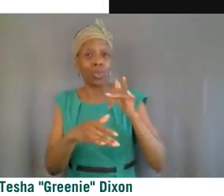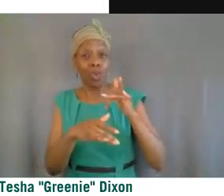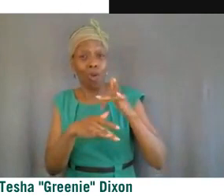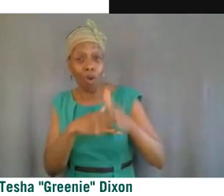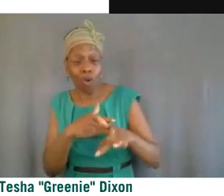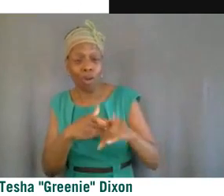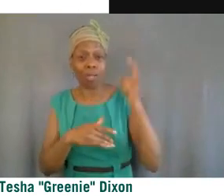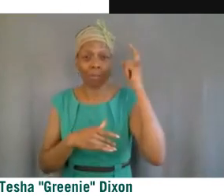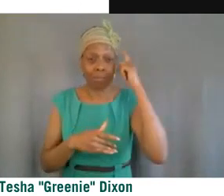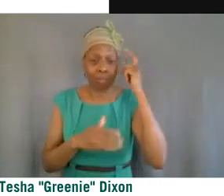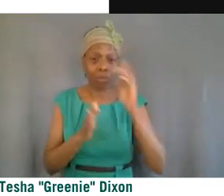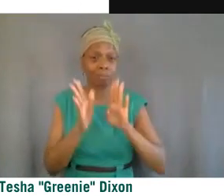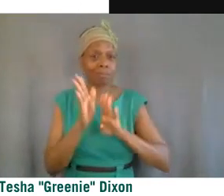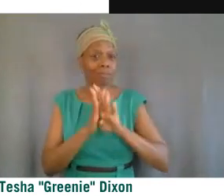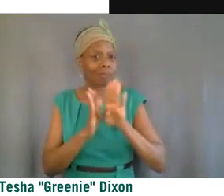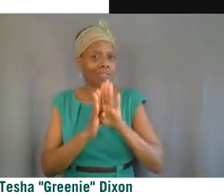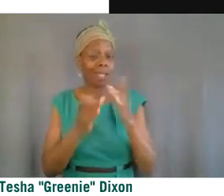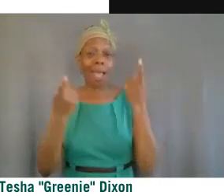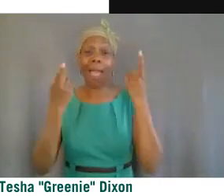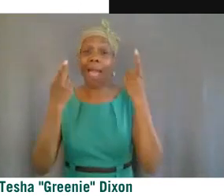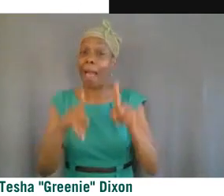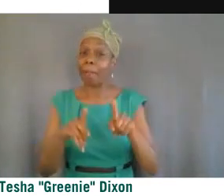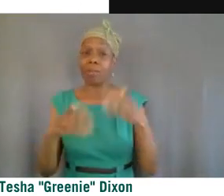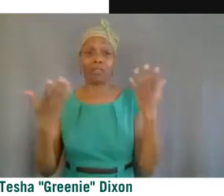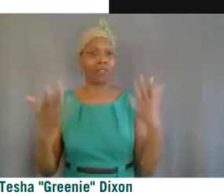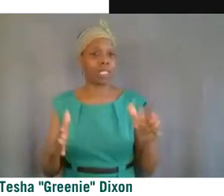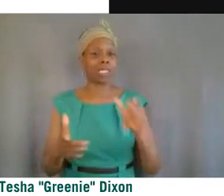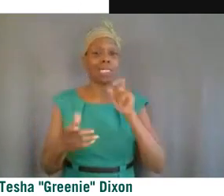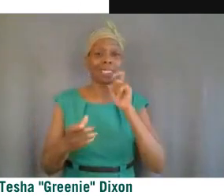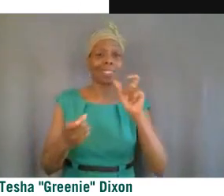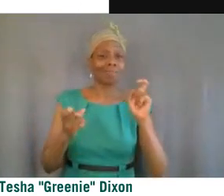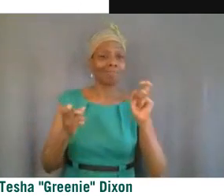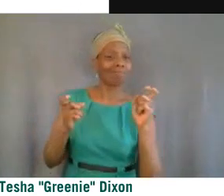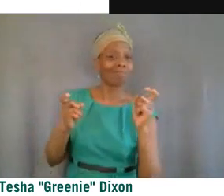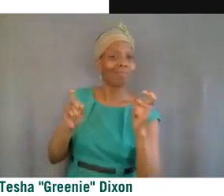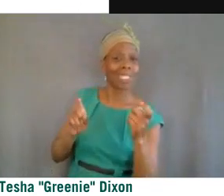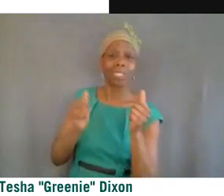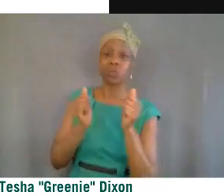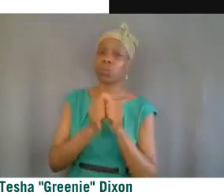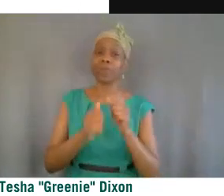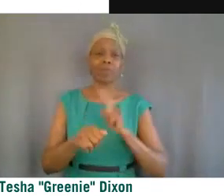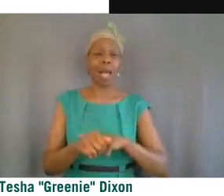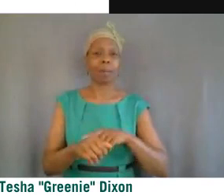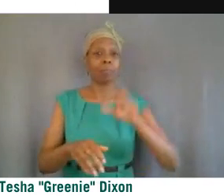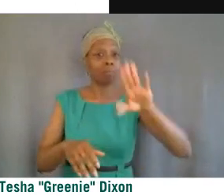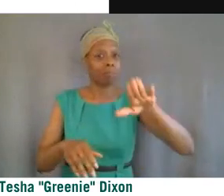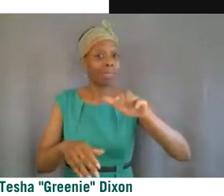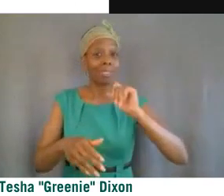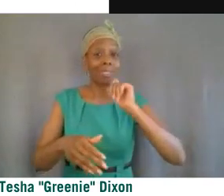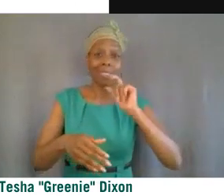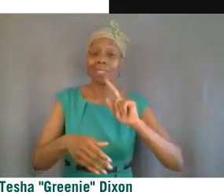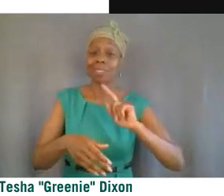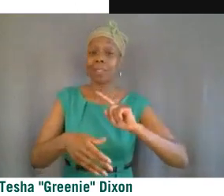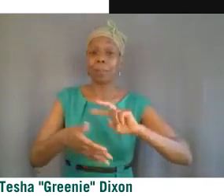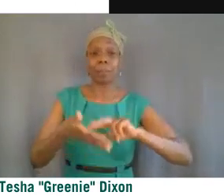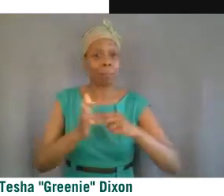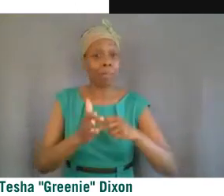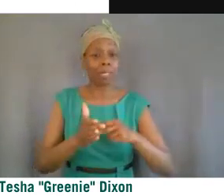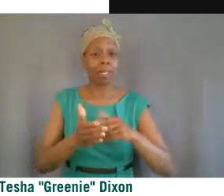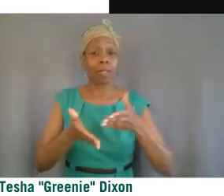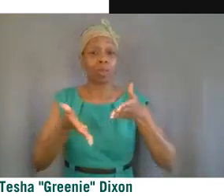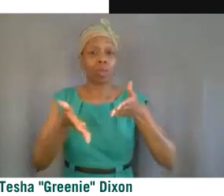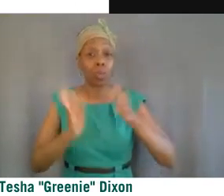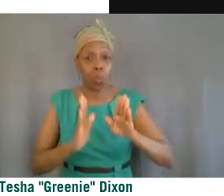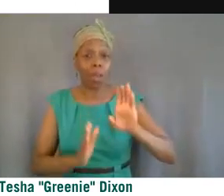it happened and it doesn't really change over time. That's not to say that the way CP looks